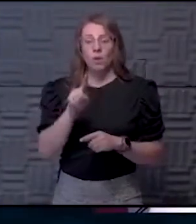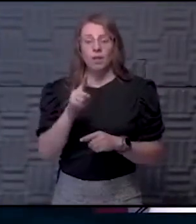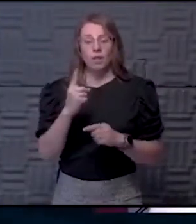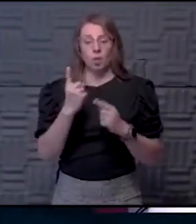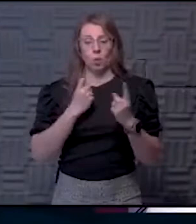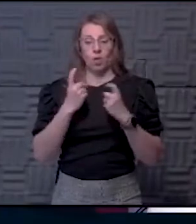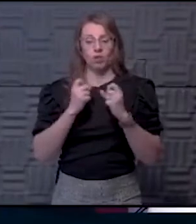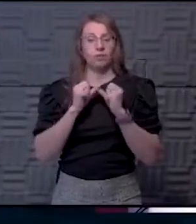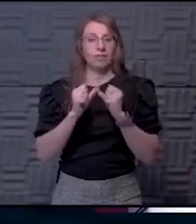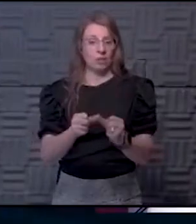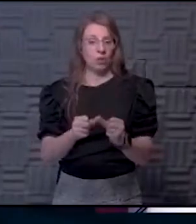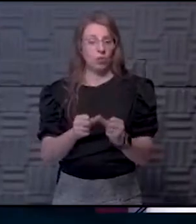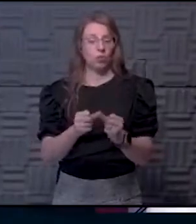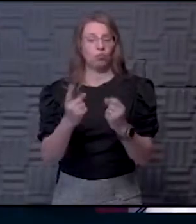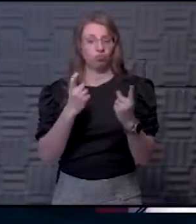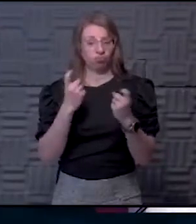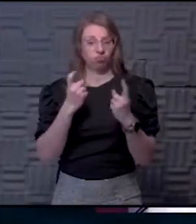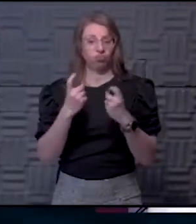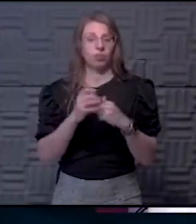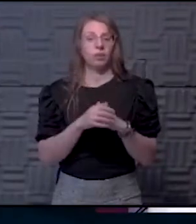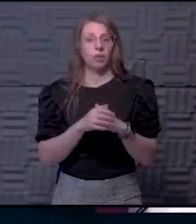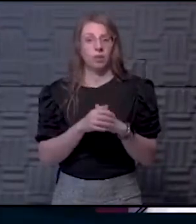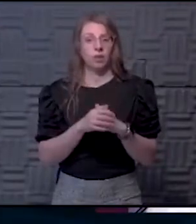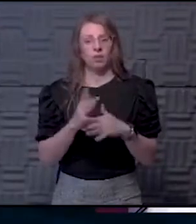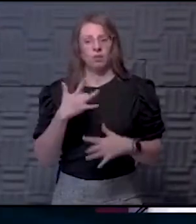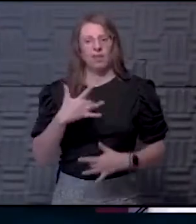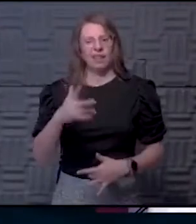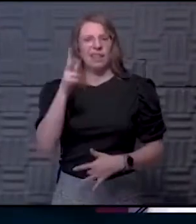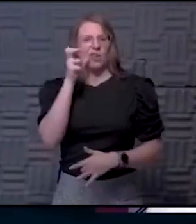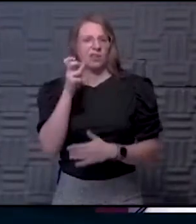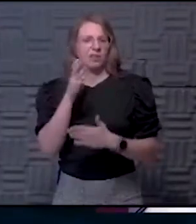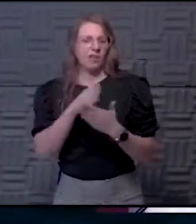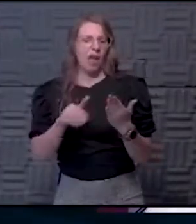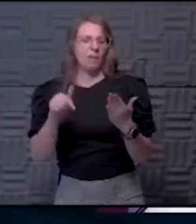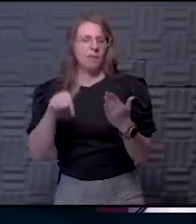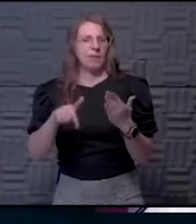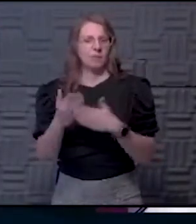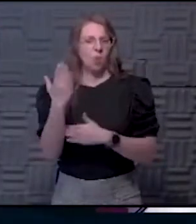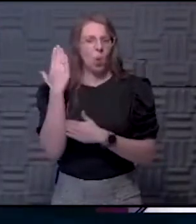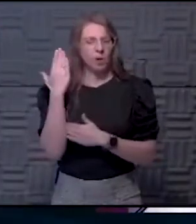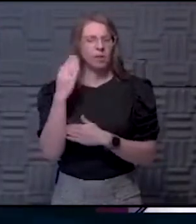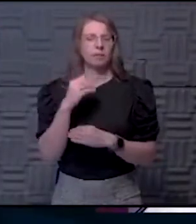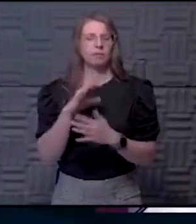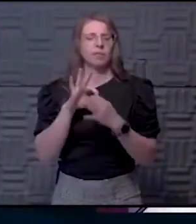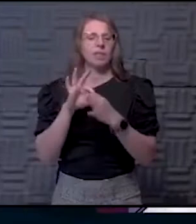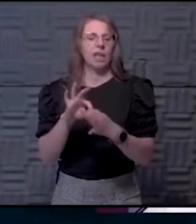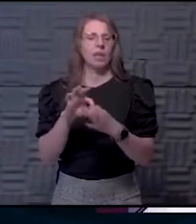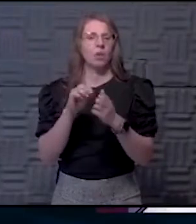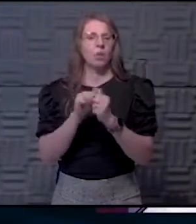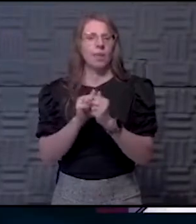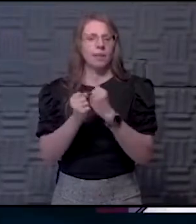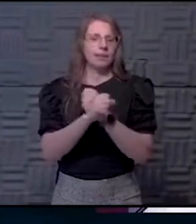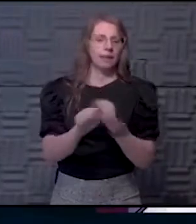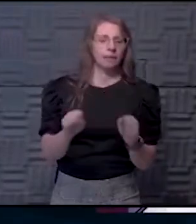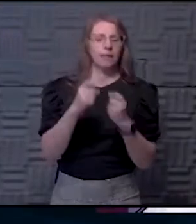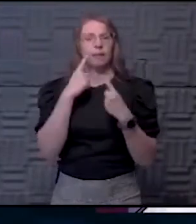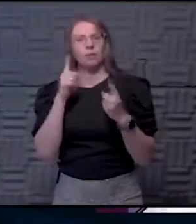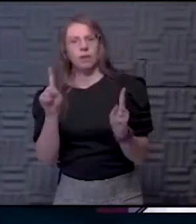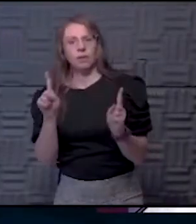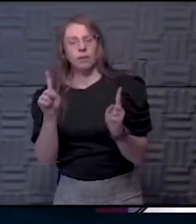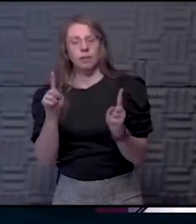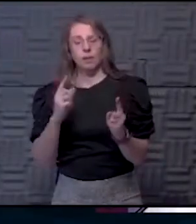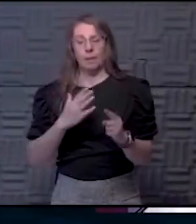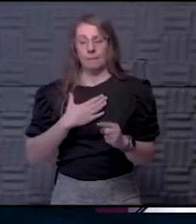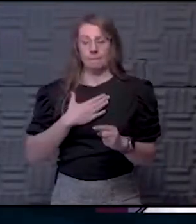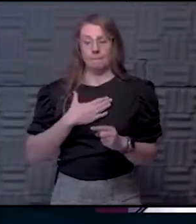that continue to come in, and I think we'll likely hear some of them here this morning from the community around safety and efficacy in my